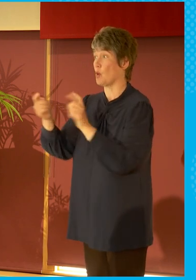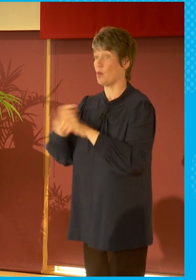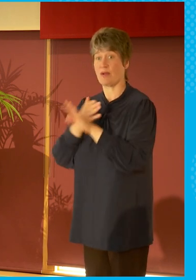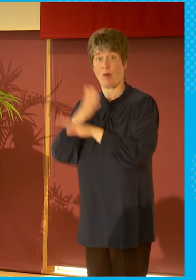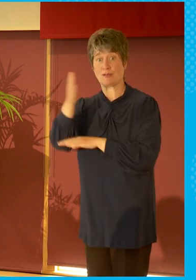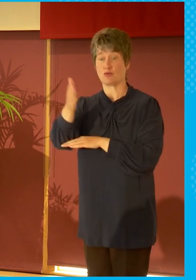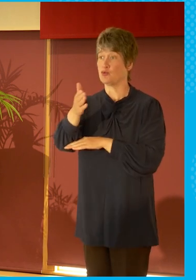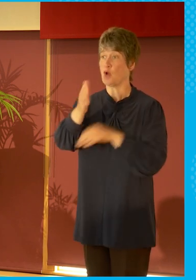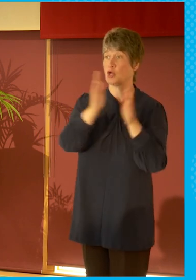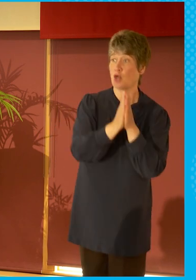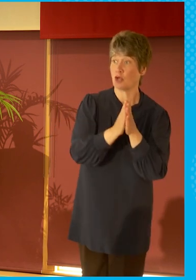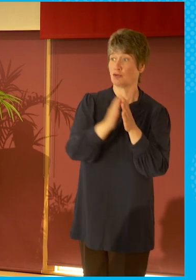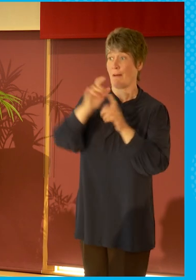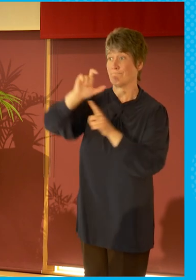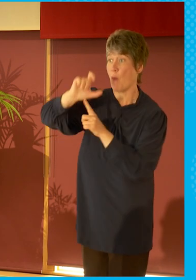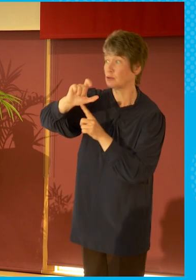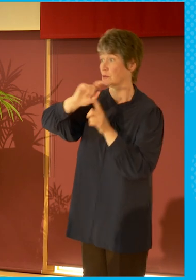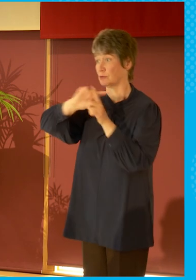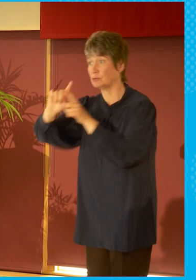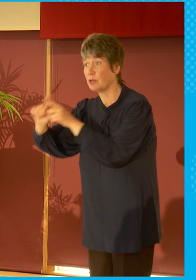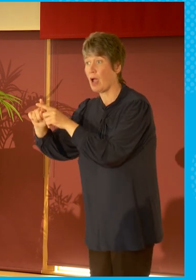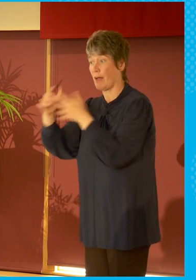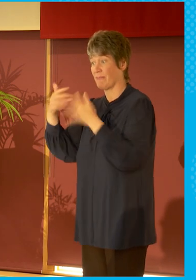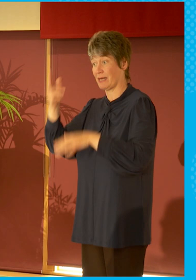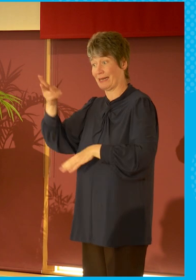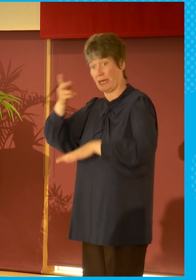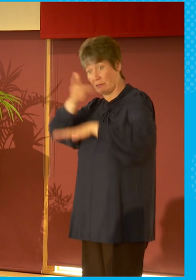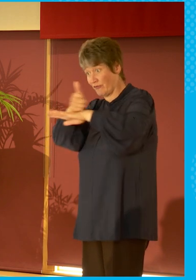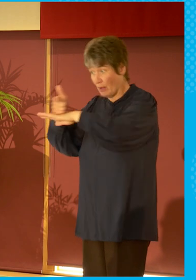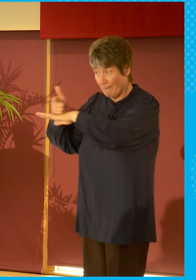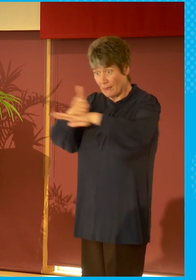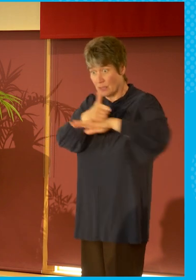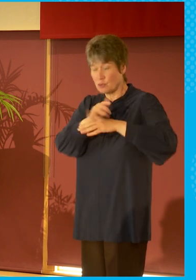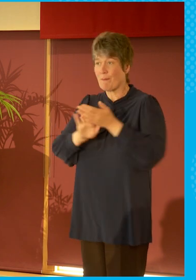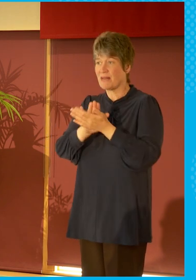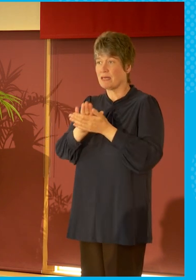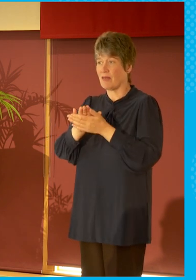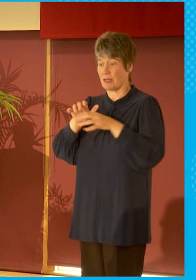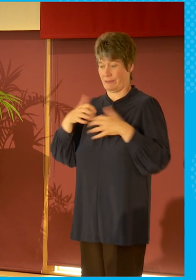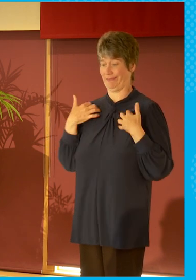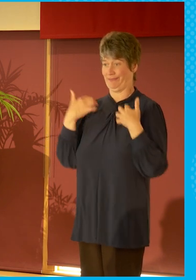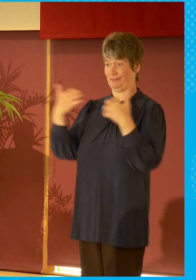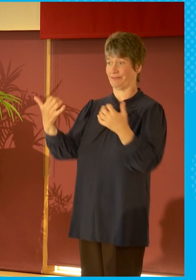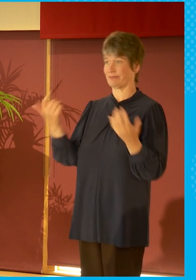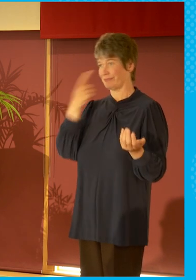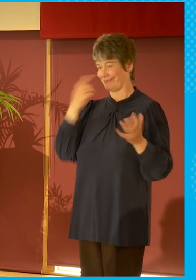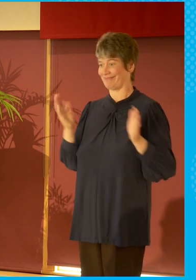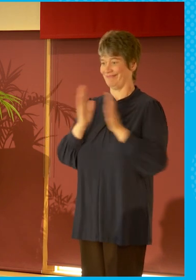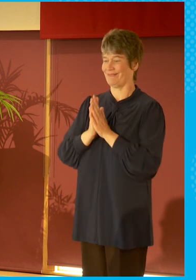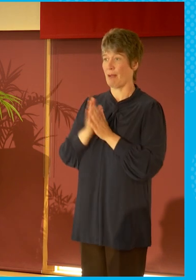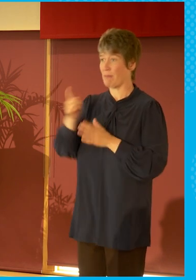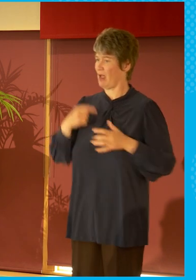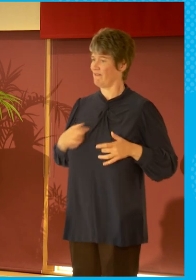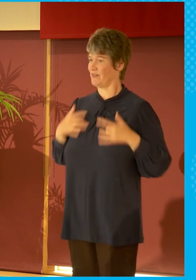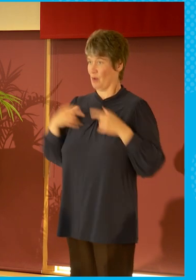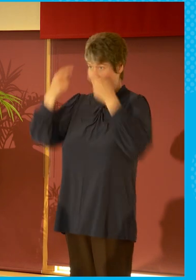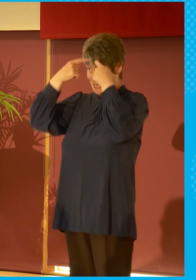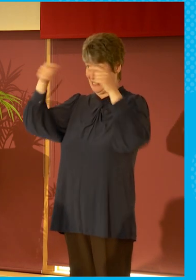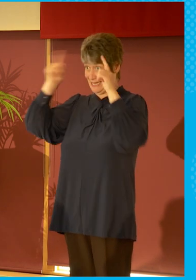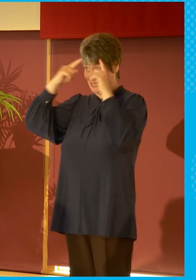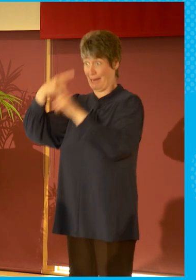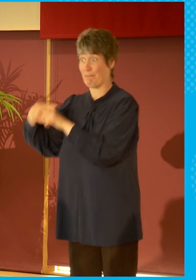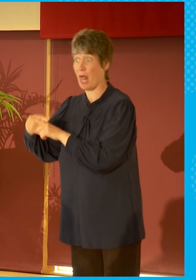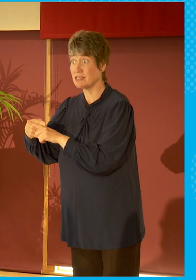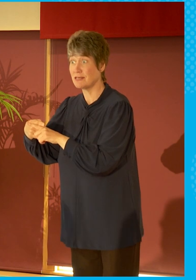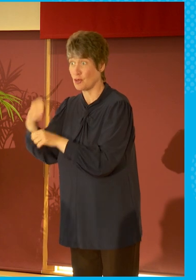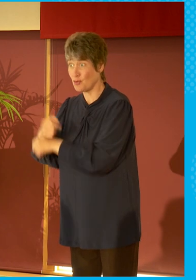and filmed service material again so communities of faith could come together. Disney Plus probably wasn't doing that. They're different things. I